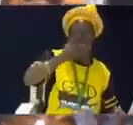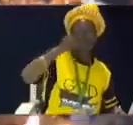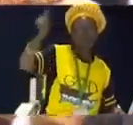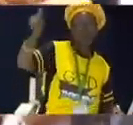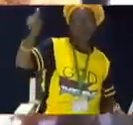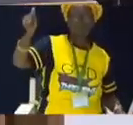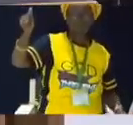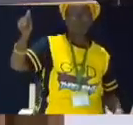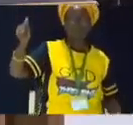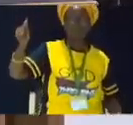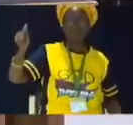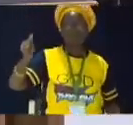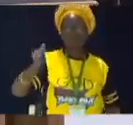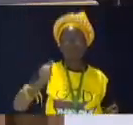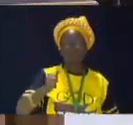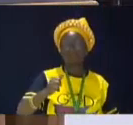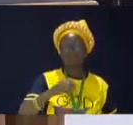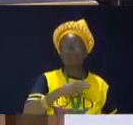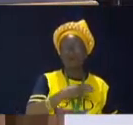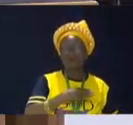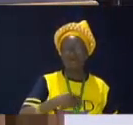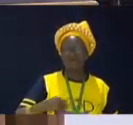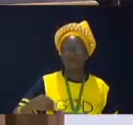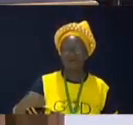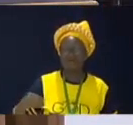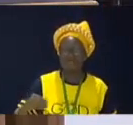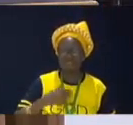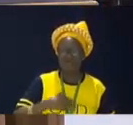And then you may please be seated.